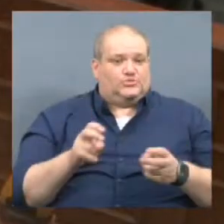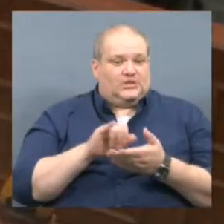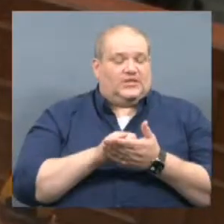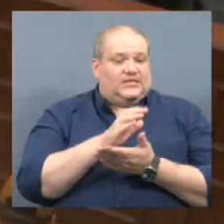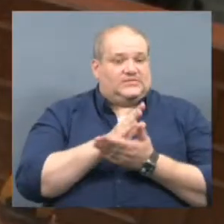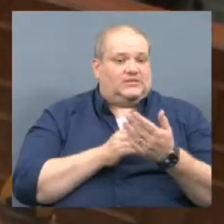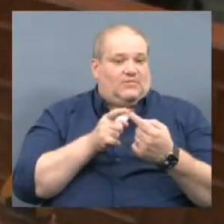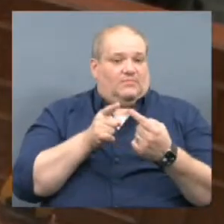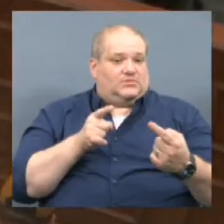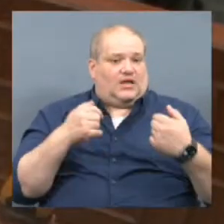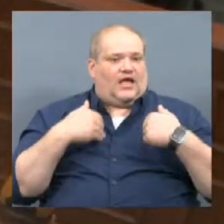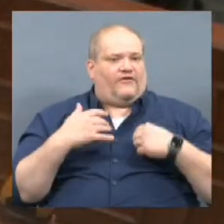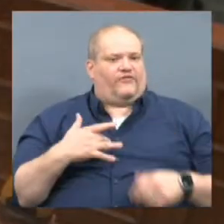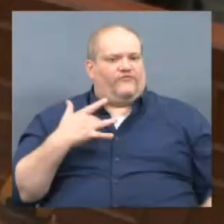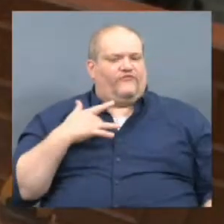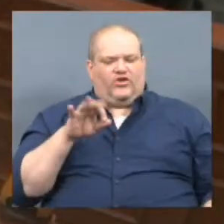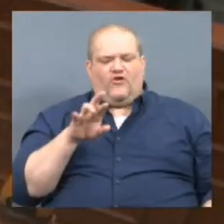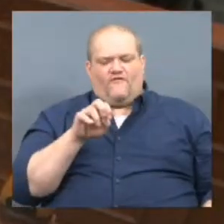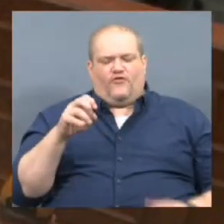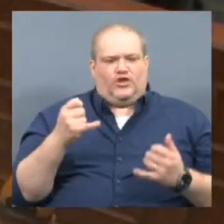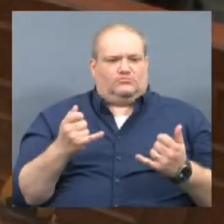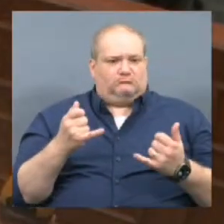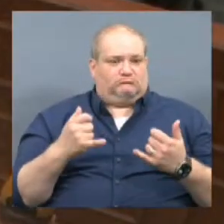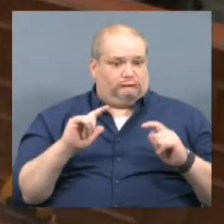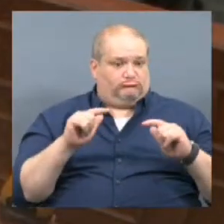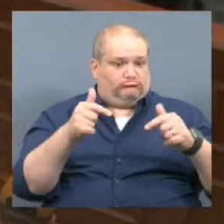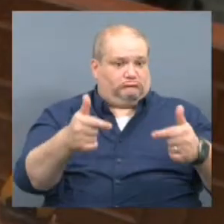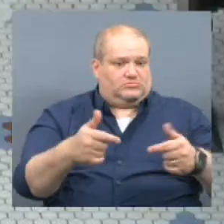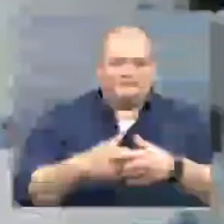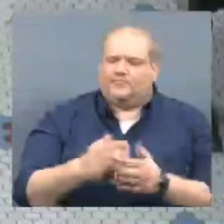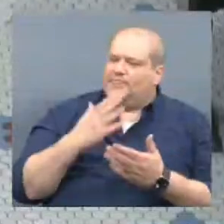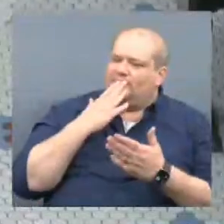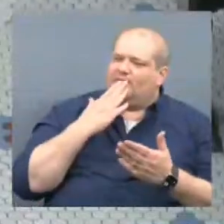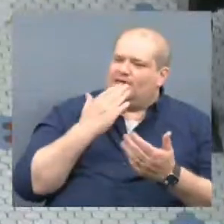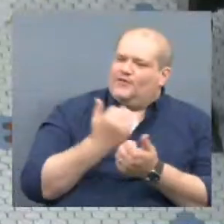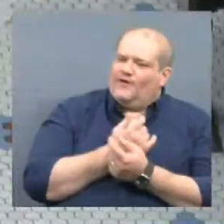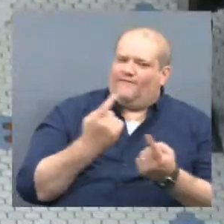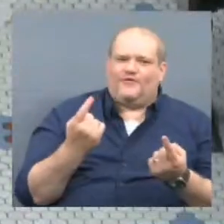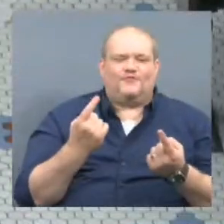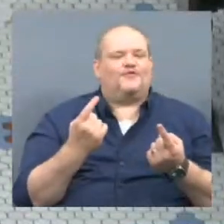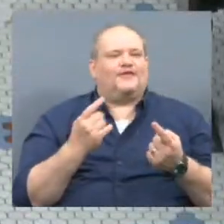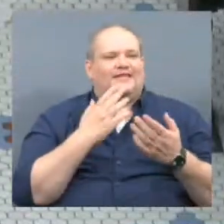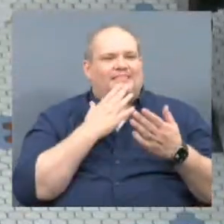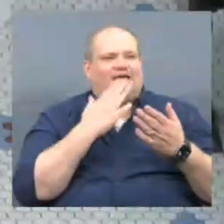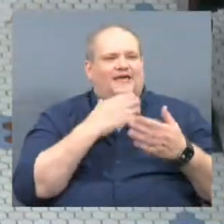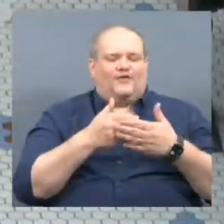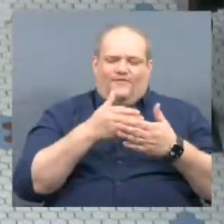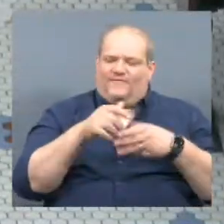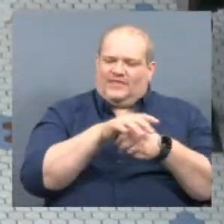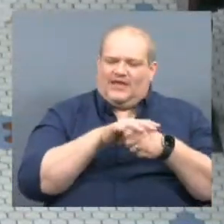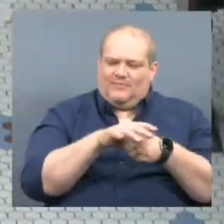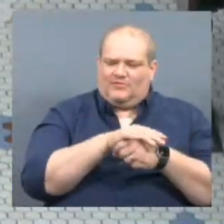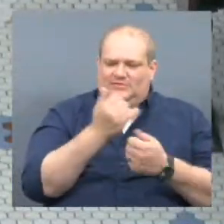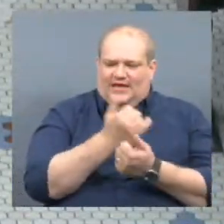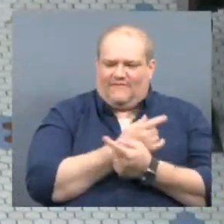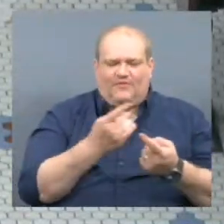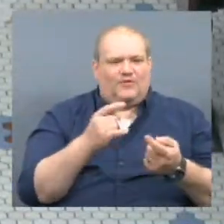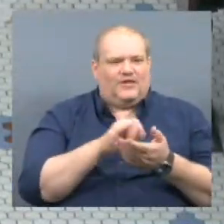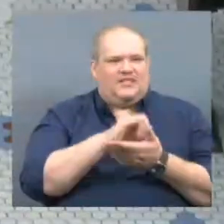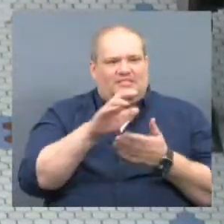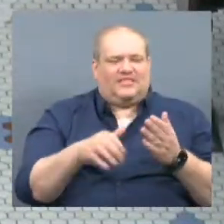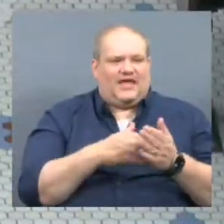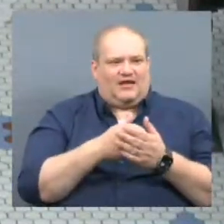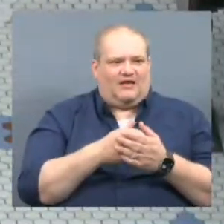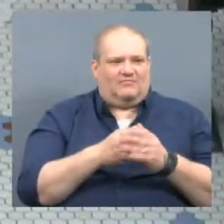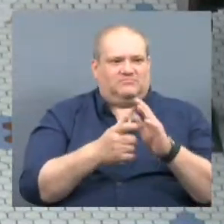of the opposition had, feel free to do so at this time. The floor is yours. Yes, thank you, everyone. Thank you for the neighbors. I mean, everyone, this all takes